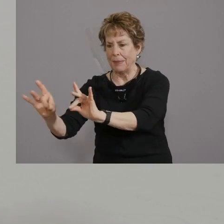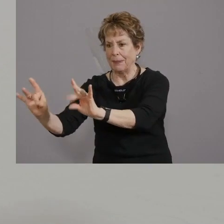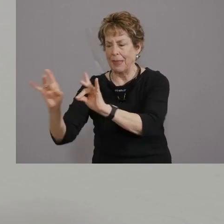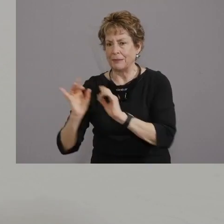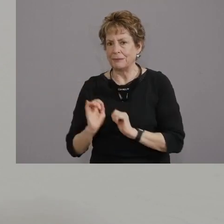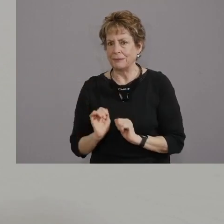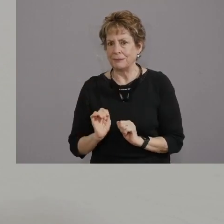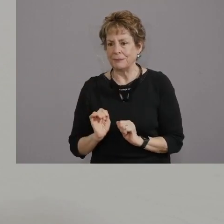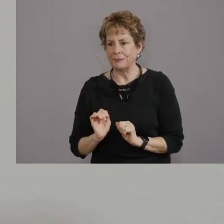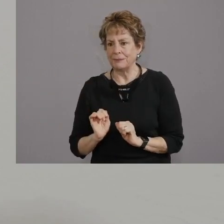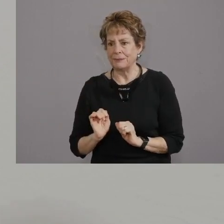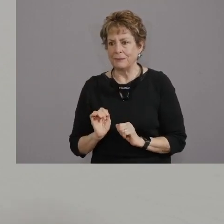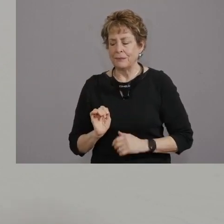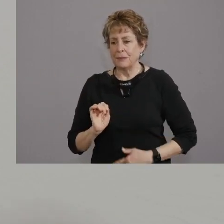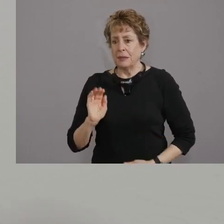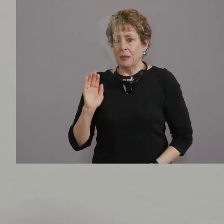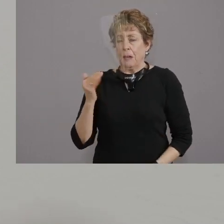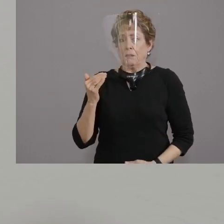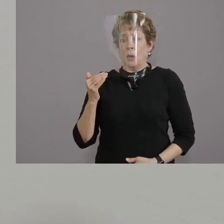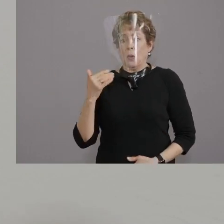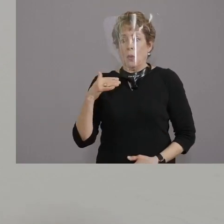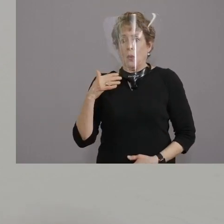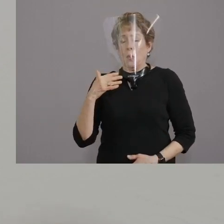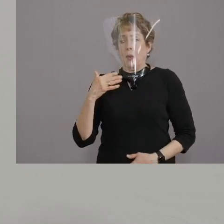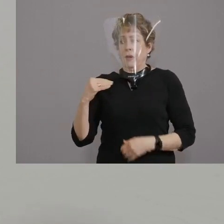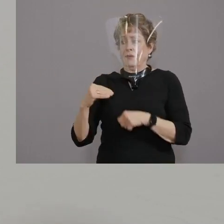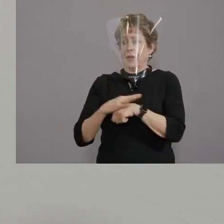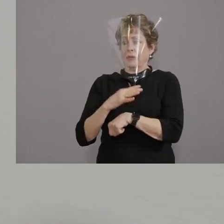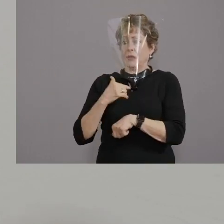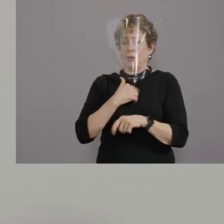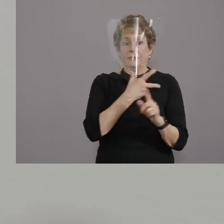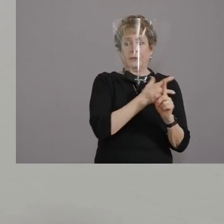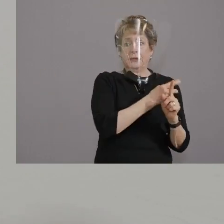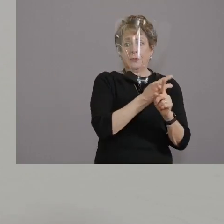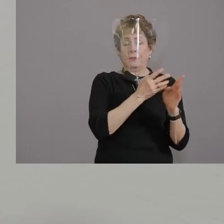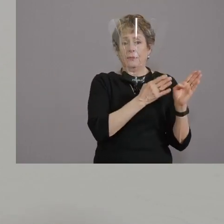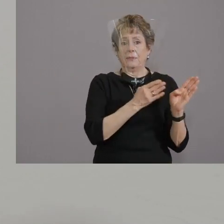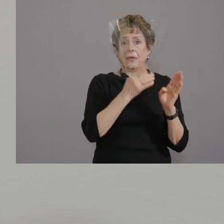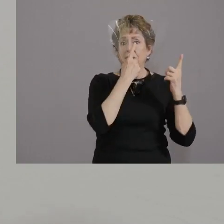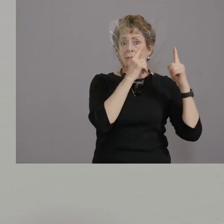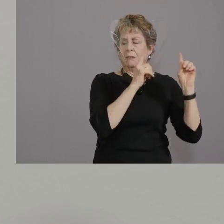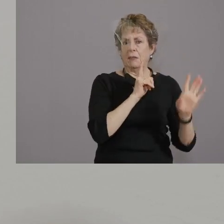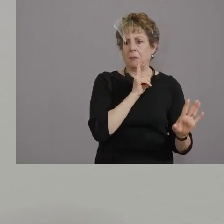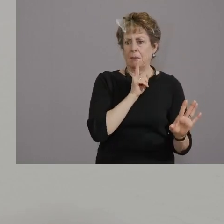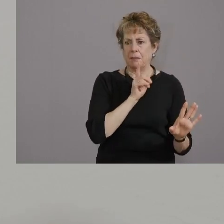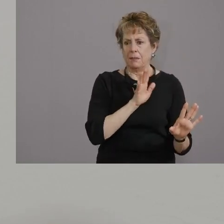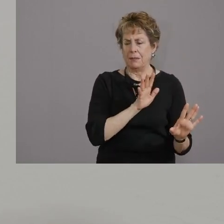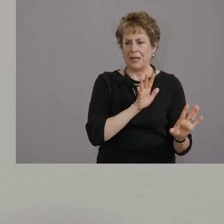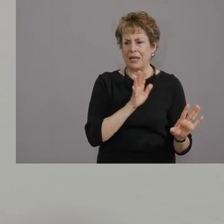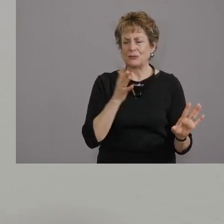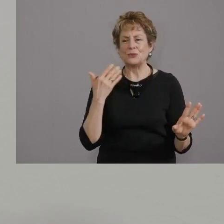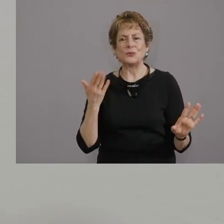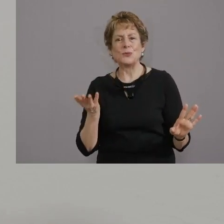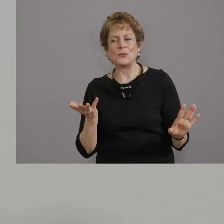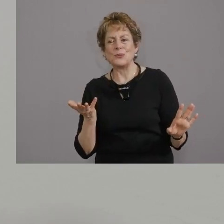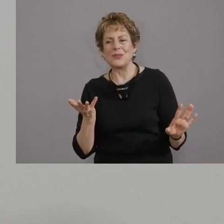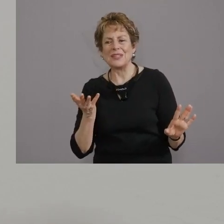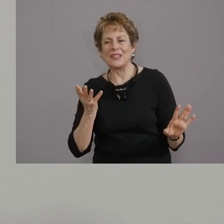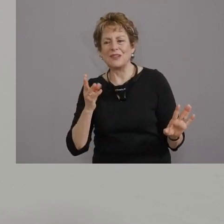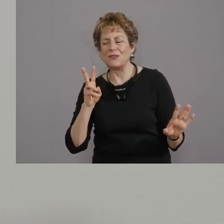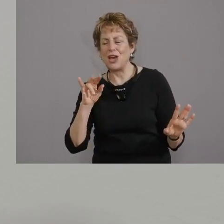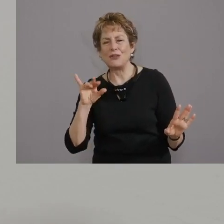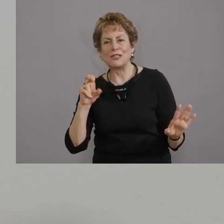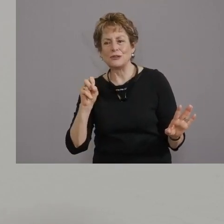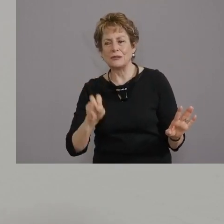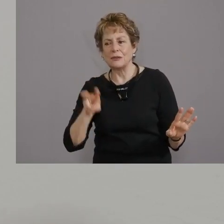to impact the vaccine's effectiveness, but we know that viruses mutate all the time, and so it's always something that we're watching out